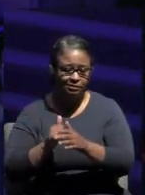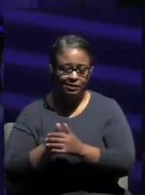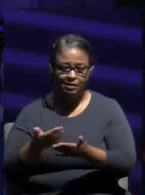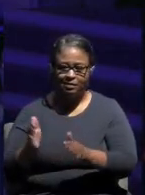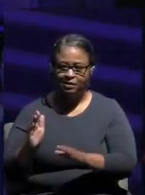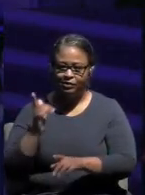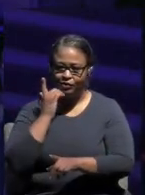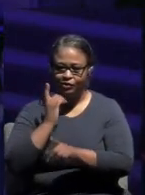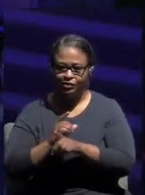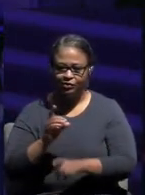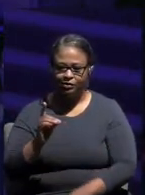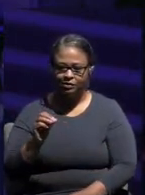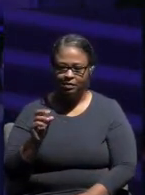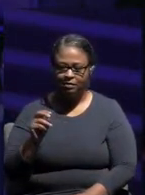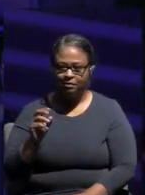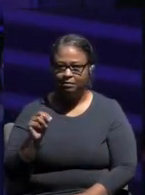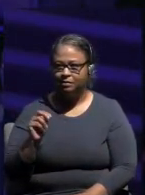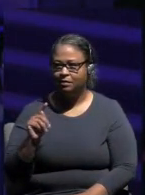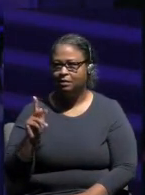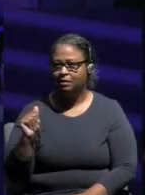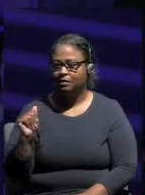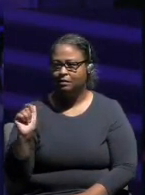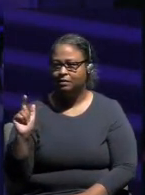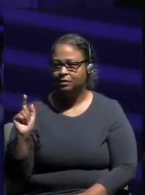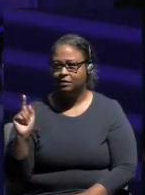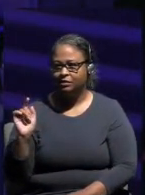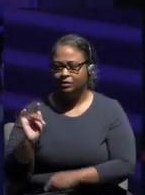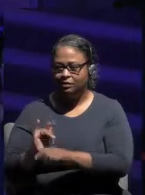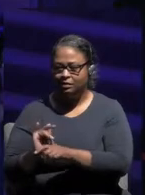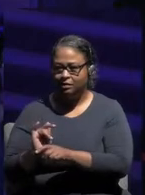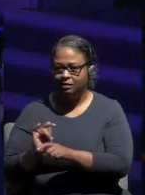of God's grace and presence. And